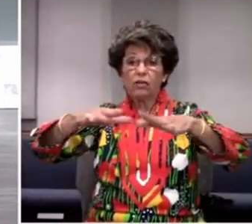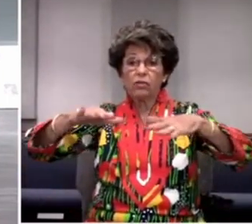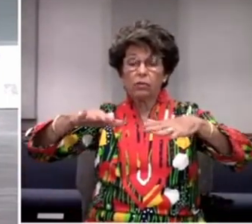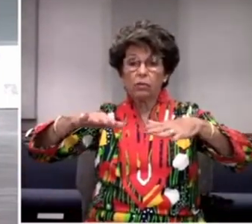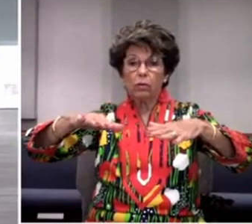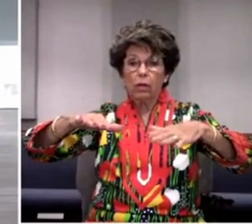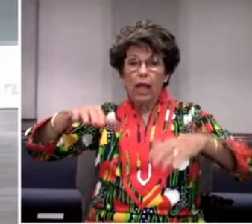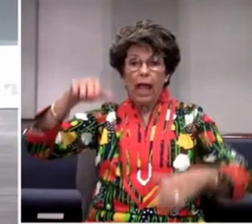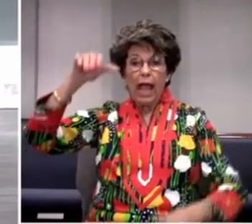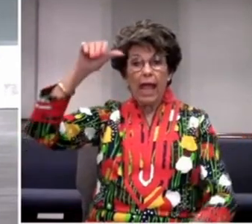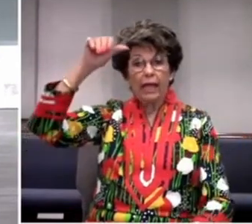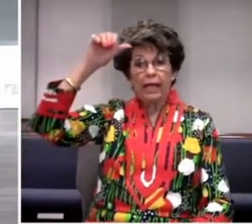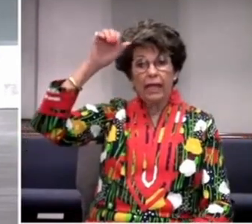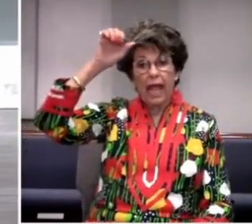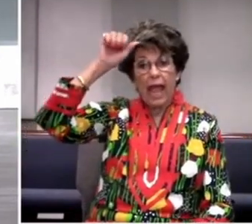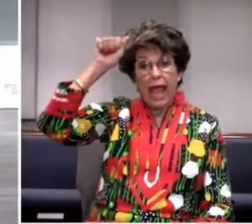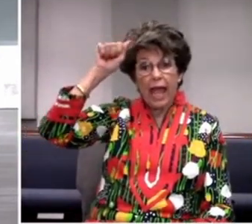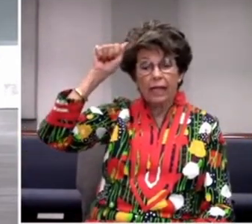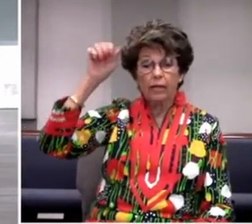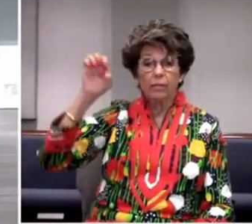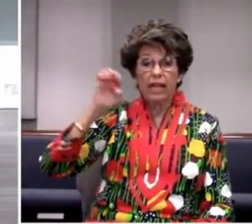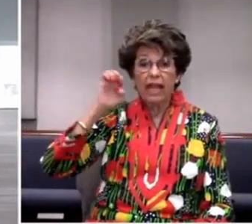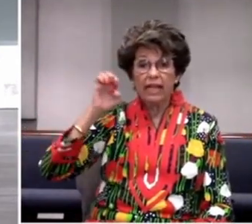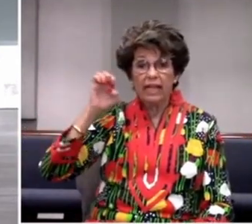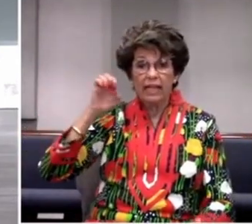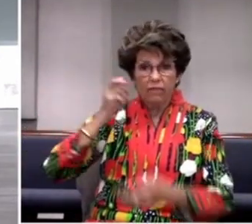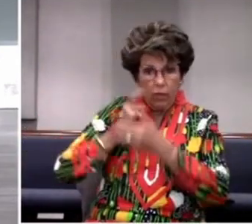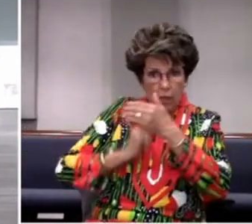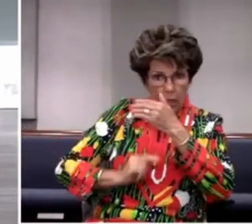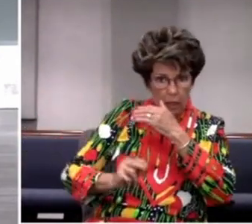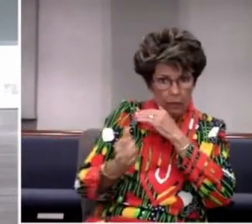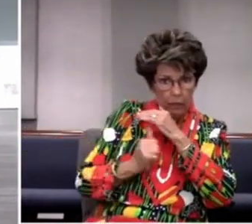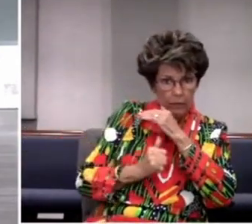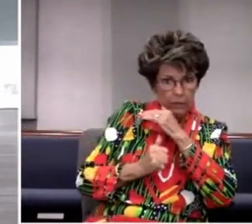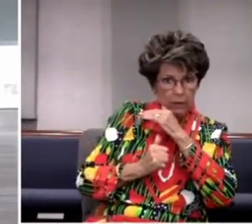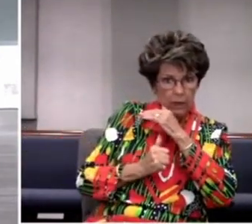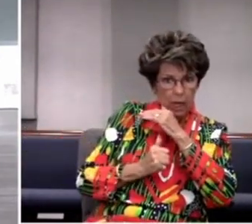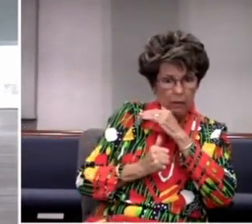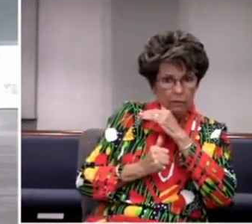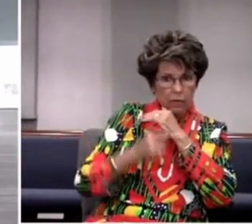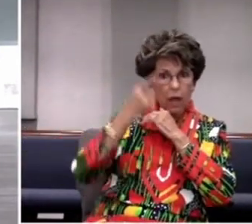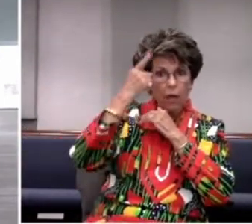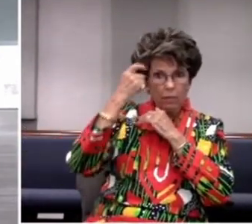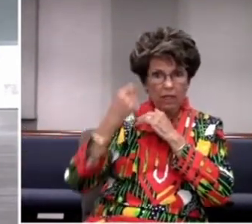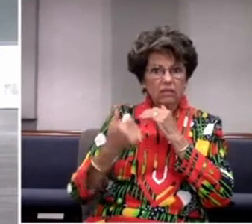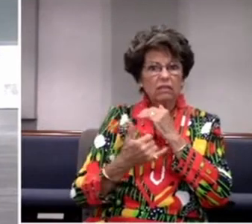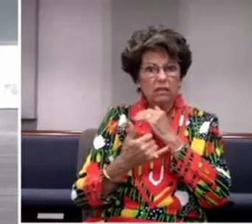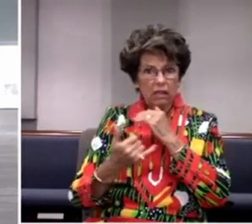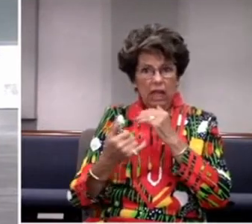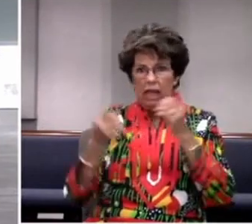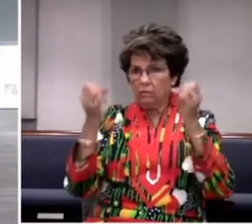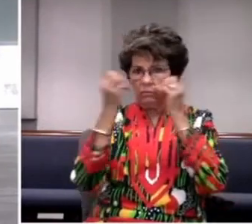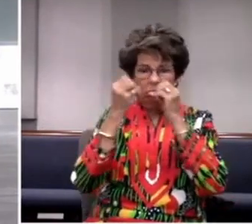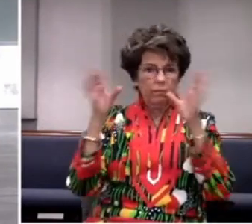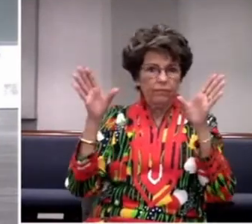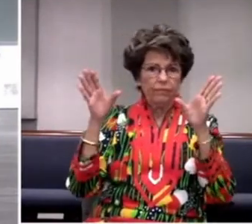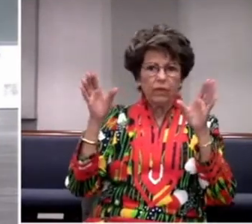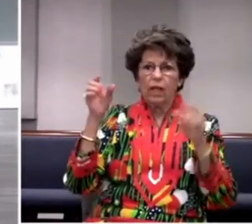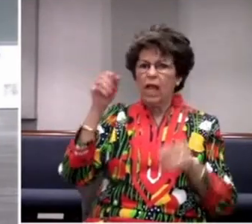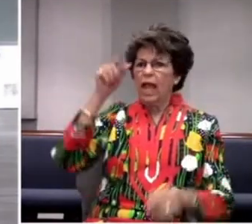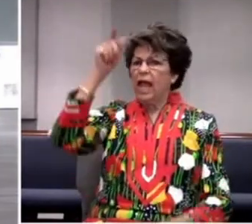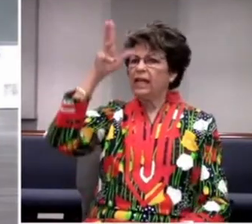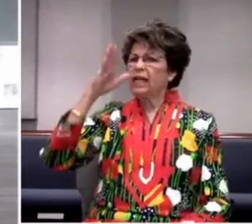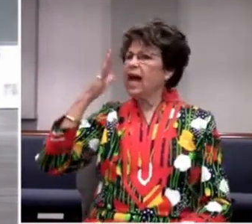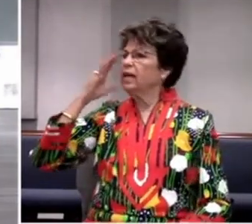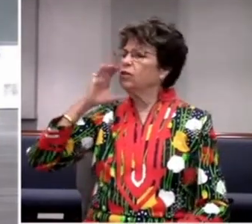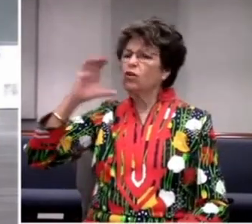the presence of the Lord God amongst the trees of the garden. And the Lord God called unto Adam and said unto him,